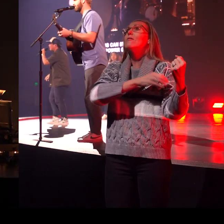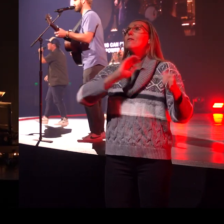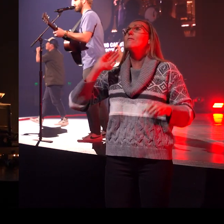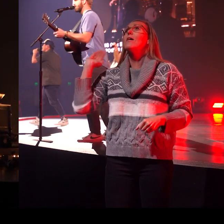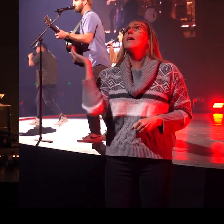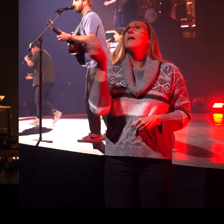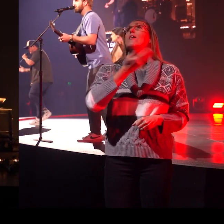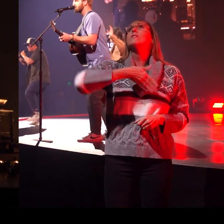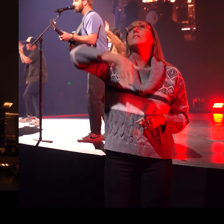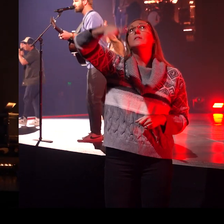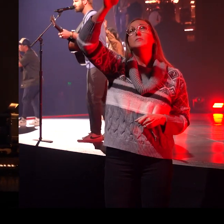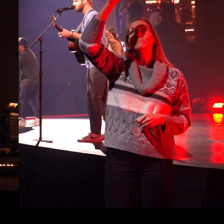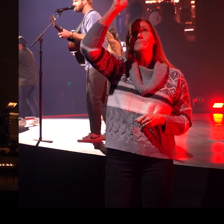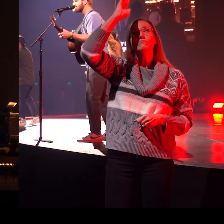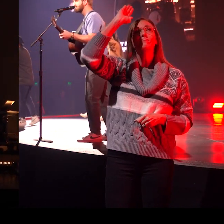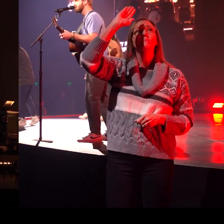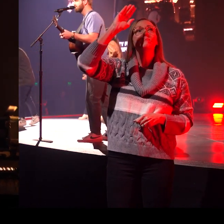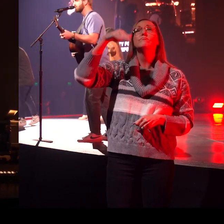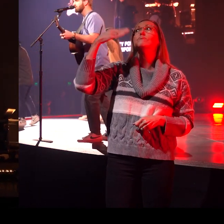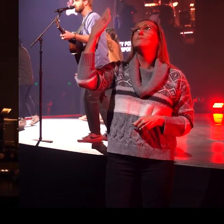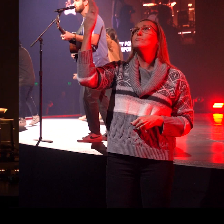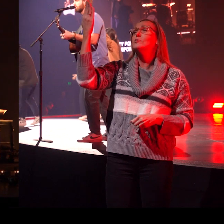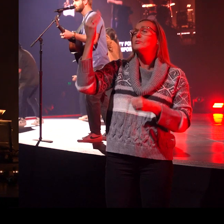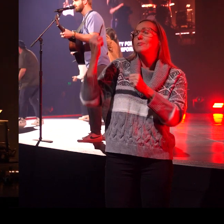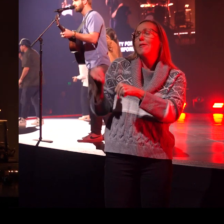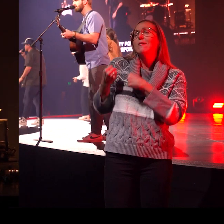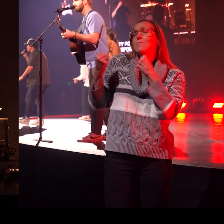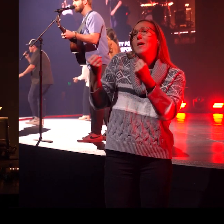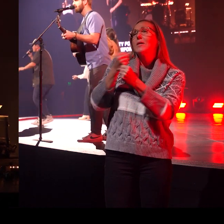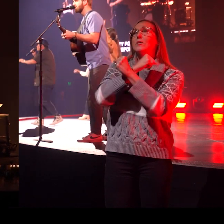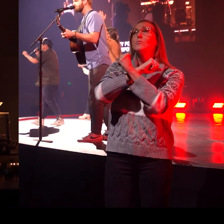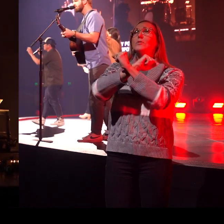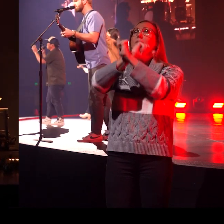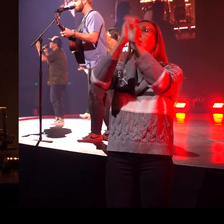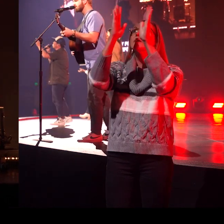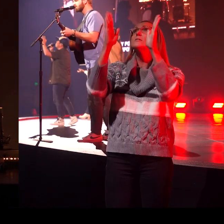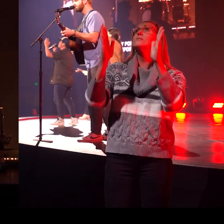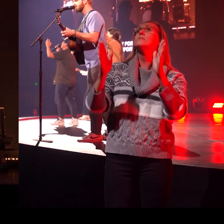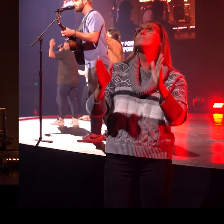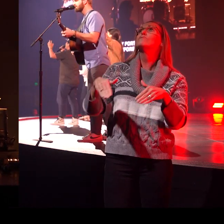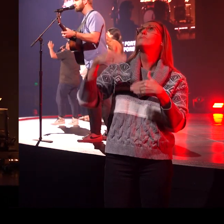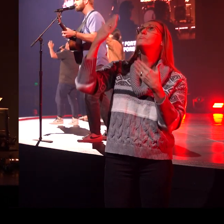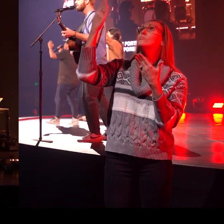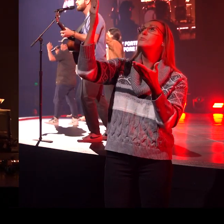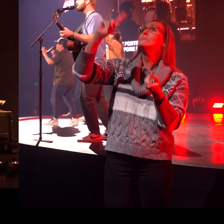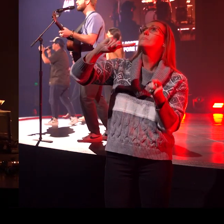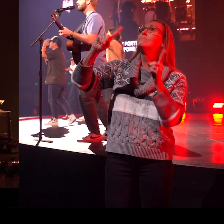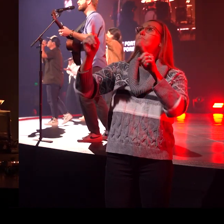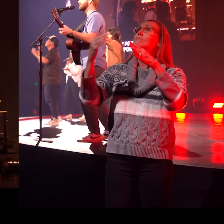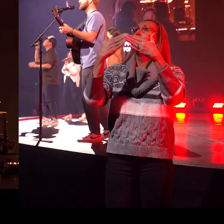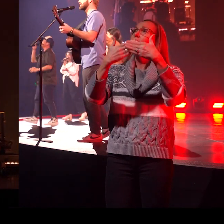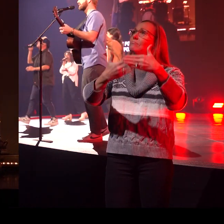our God. In Almighty Fortress, you go before.